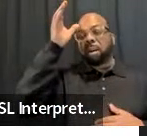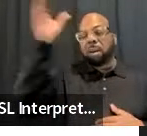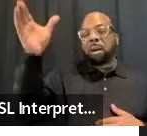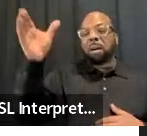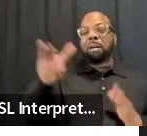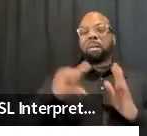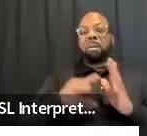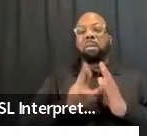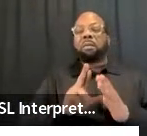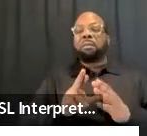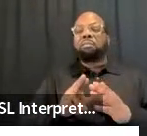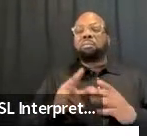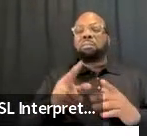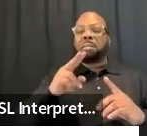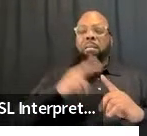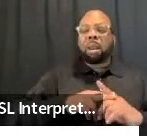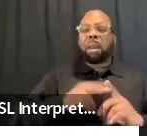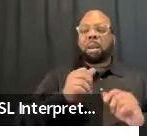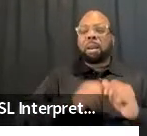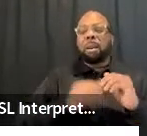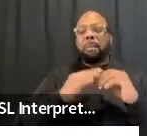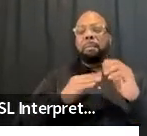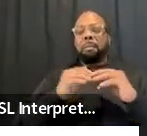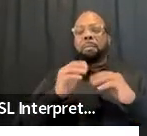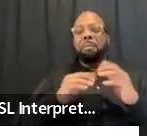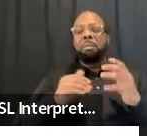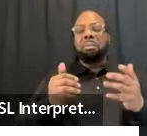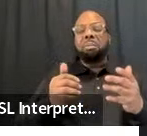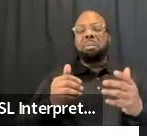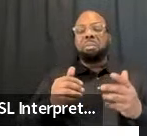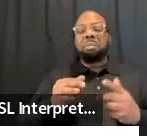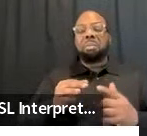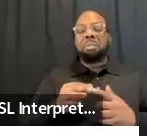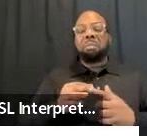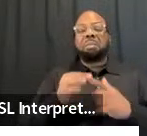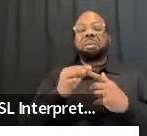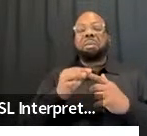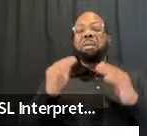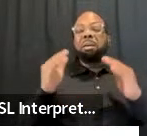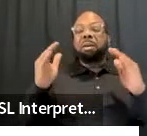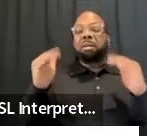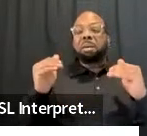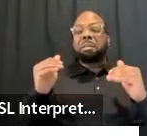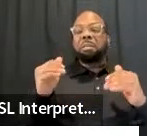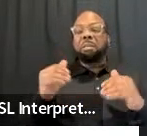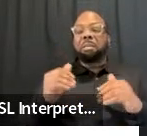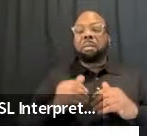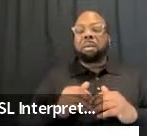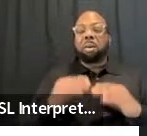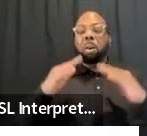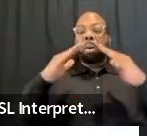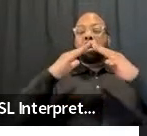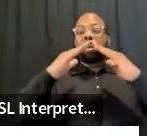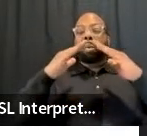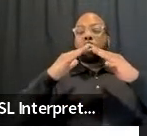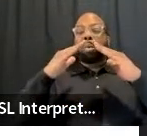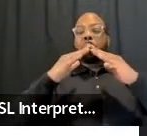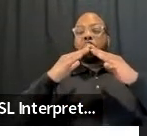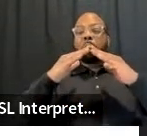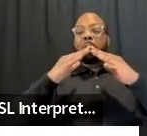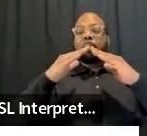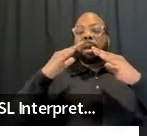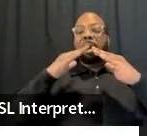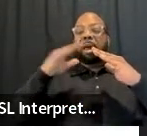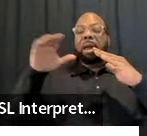now apply to every building. And in particular, you could expect to need to, that rooftop insulation and solar panels would